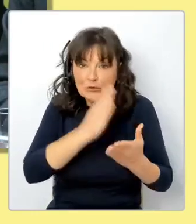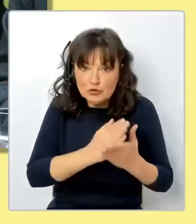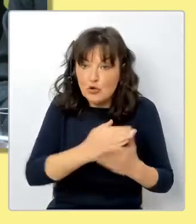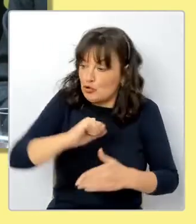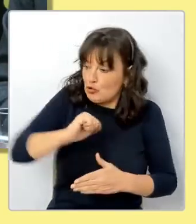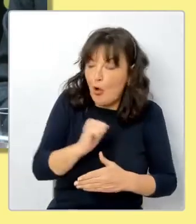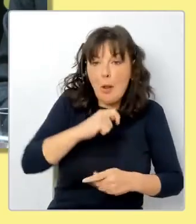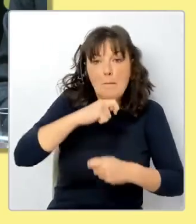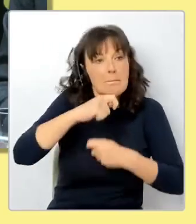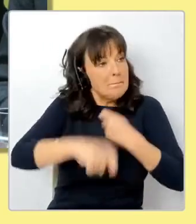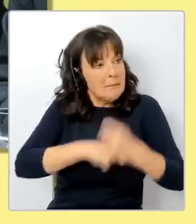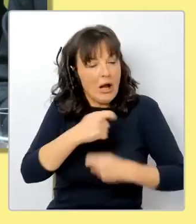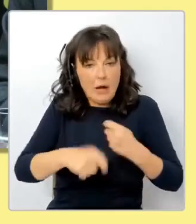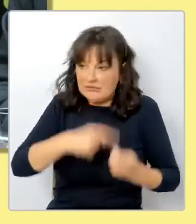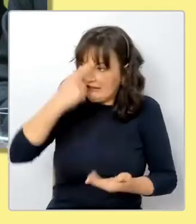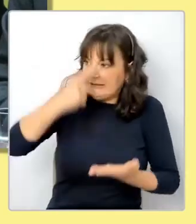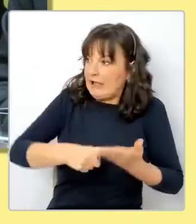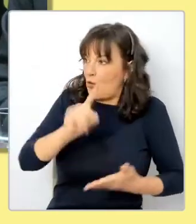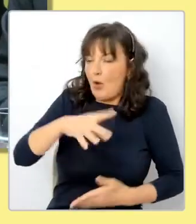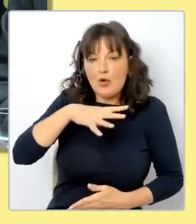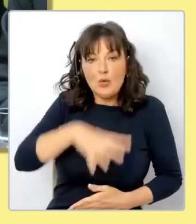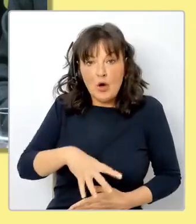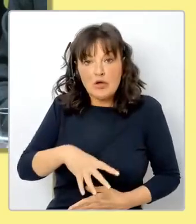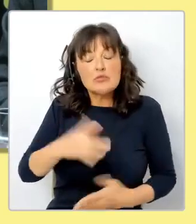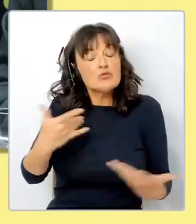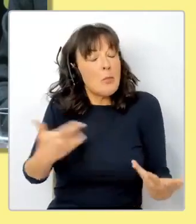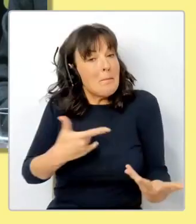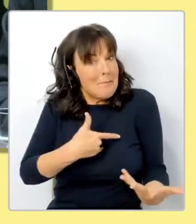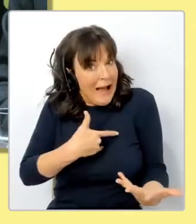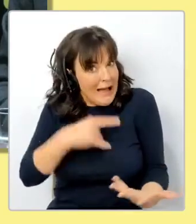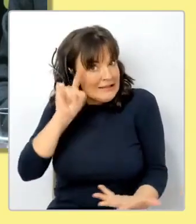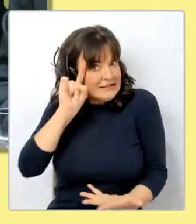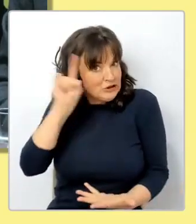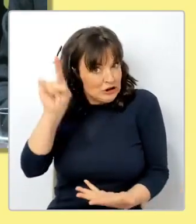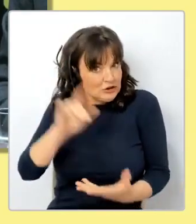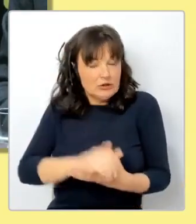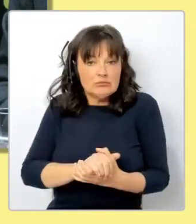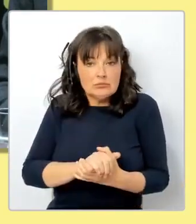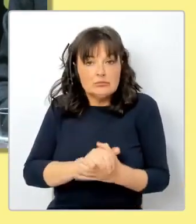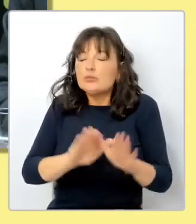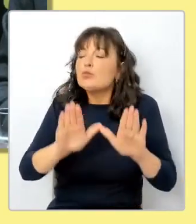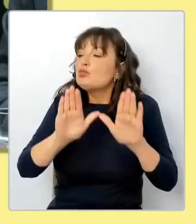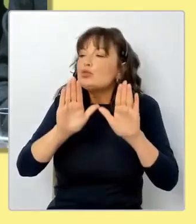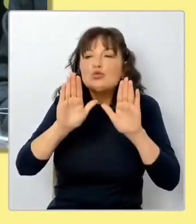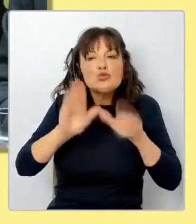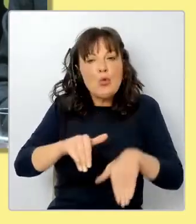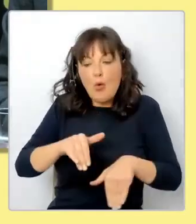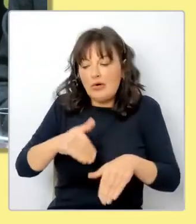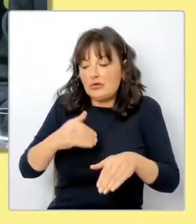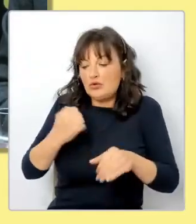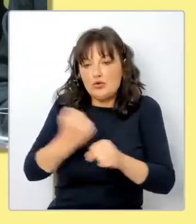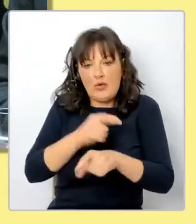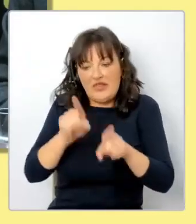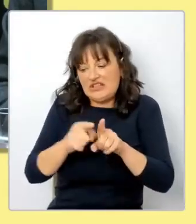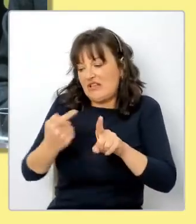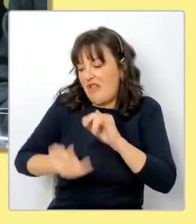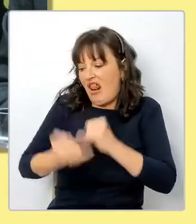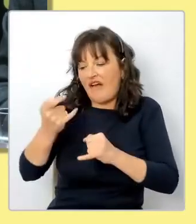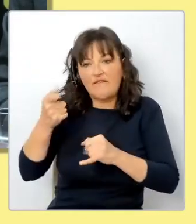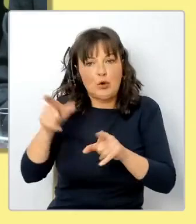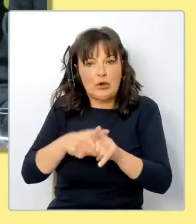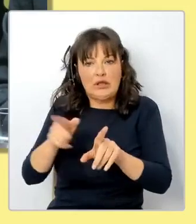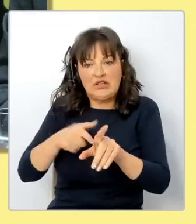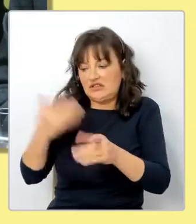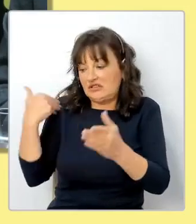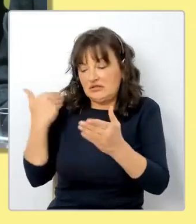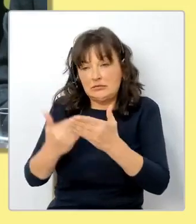expressing its will. So I'm suggesting that we don't keep doing what we've already been doing, because we already know what the result of